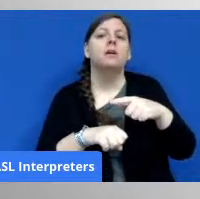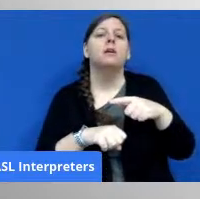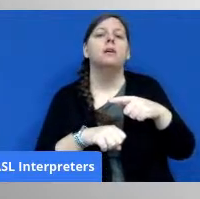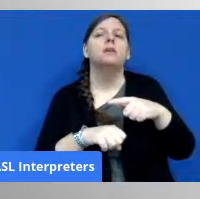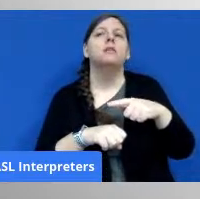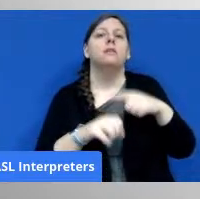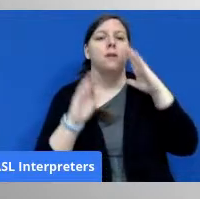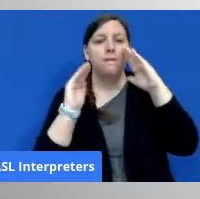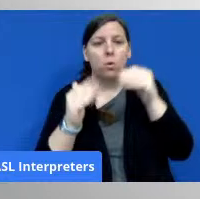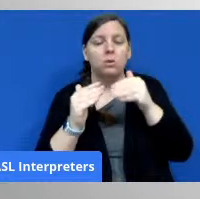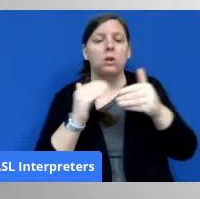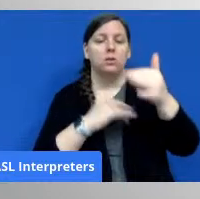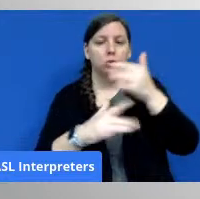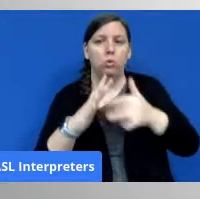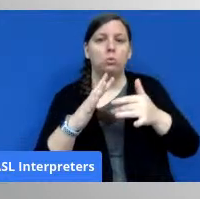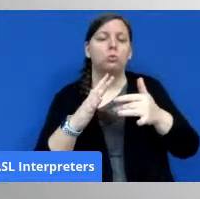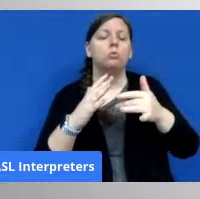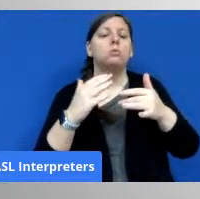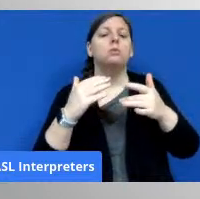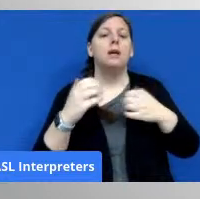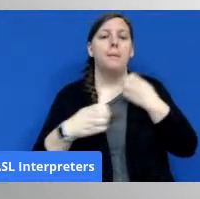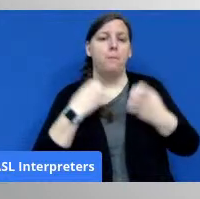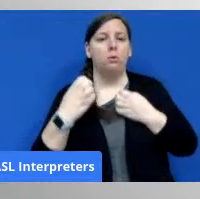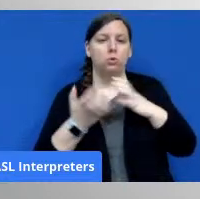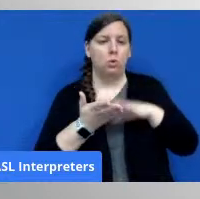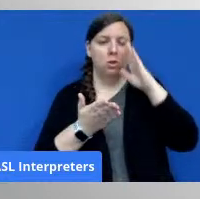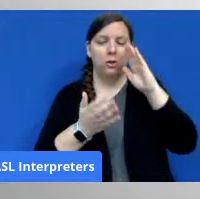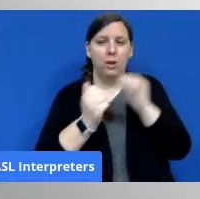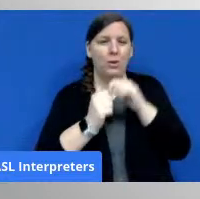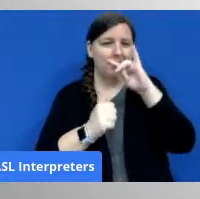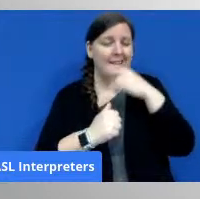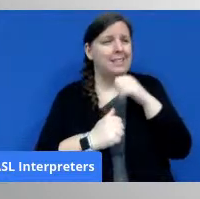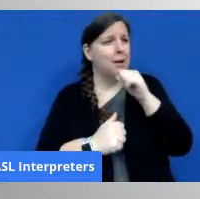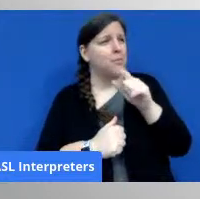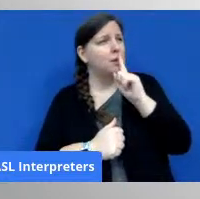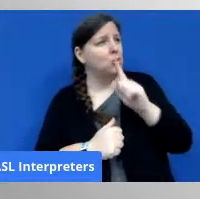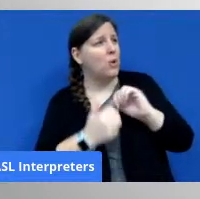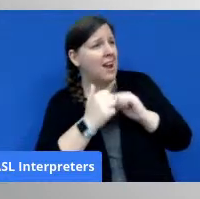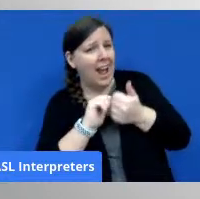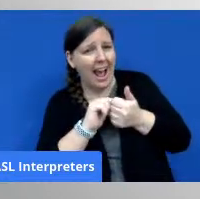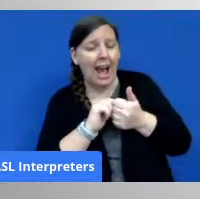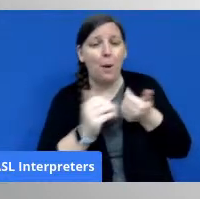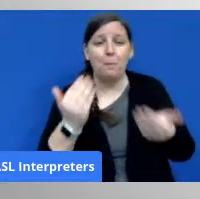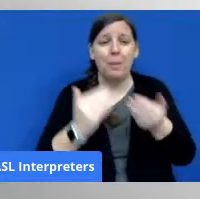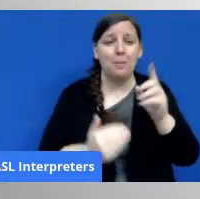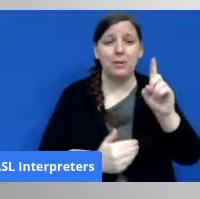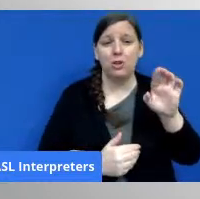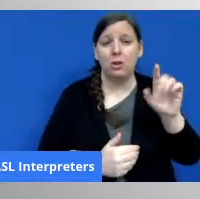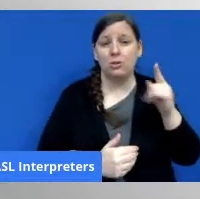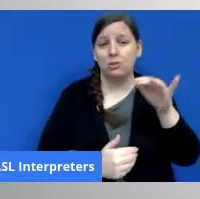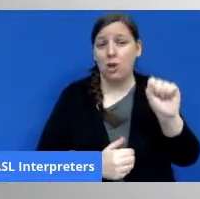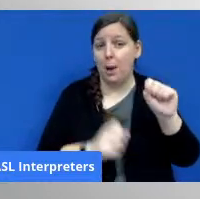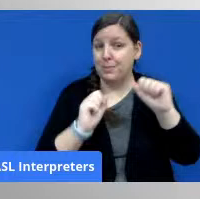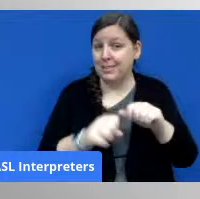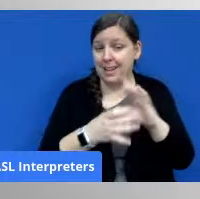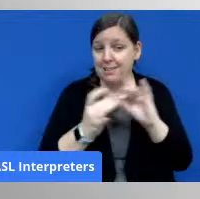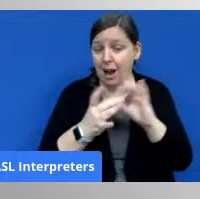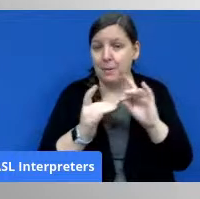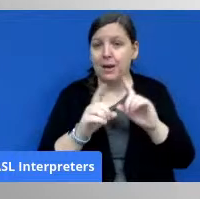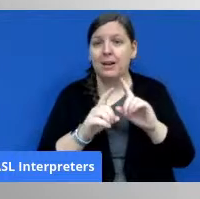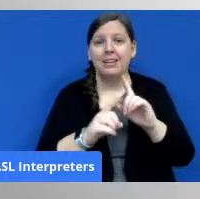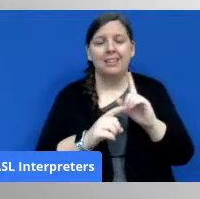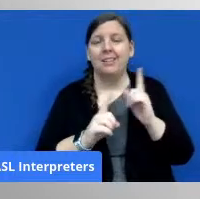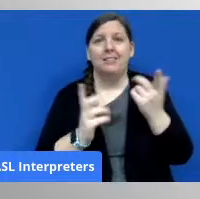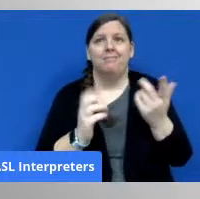with the kids. I don't know how to do that necessarily. Maybe Dr. Thomas can comment, but it's outside